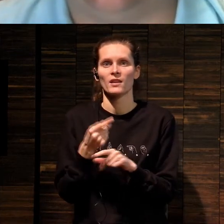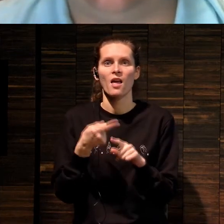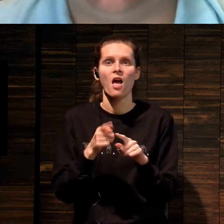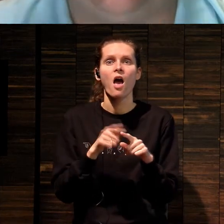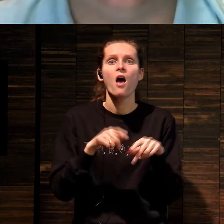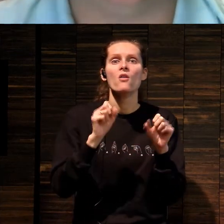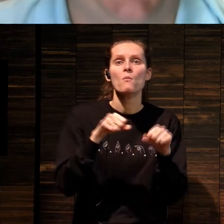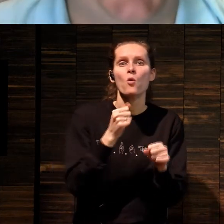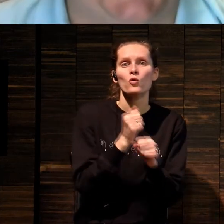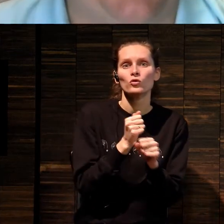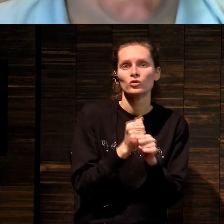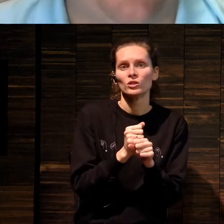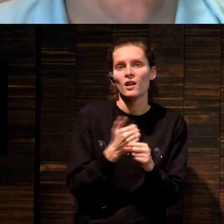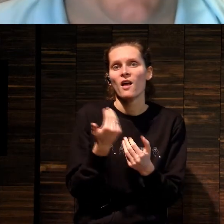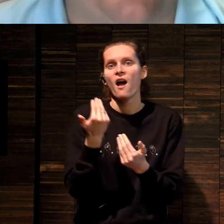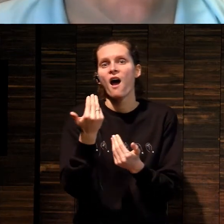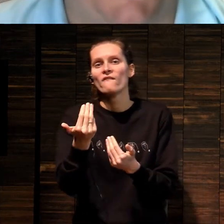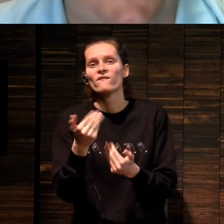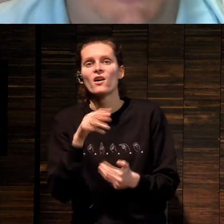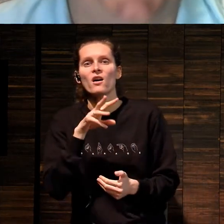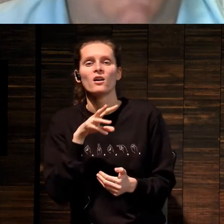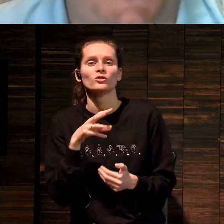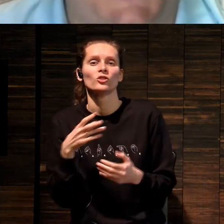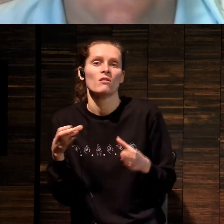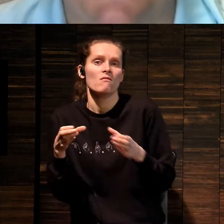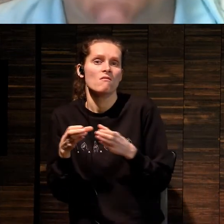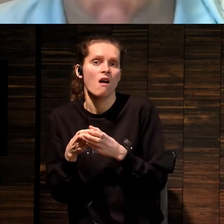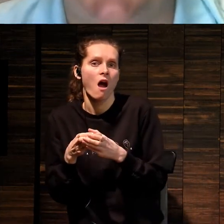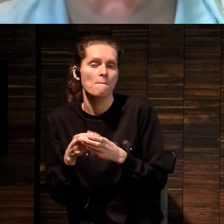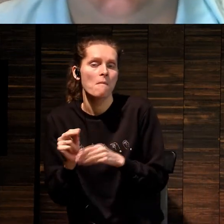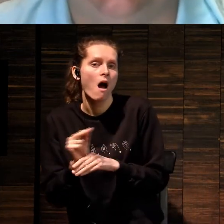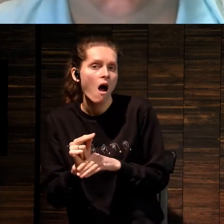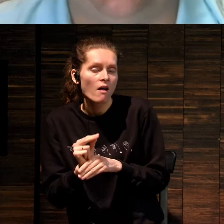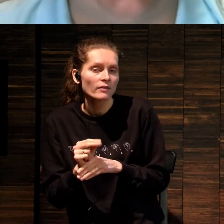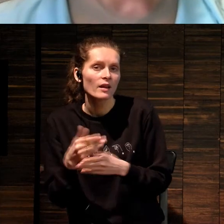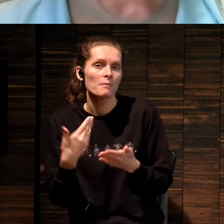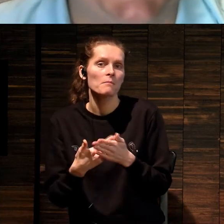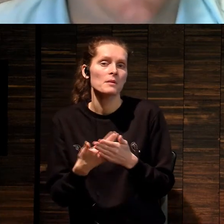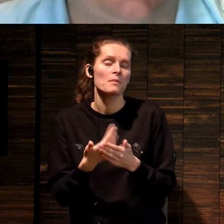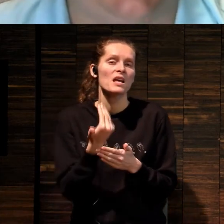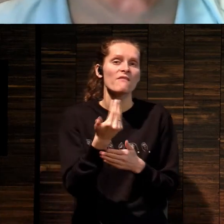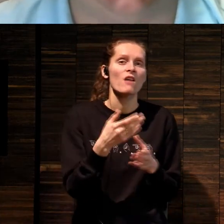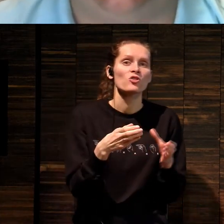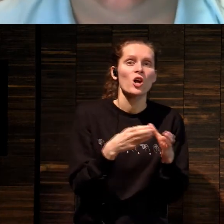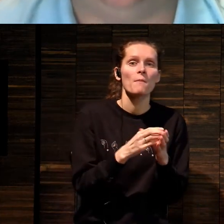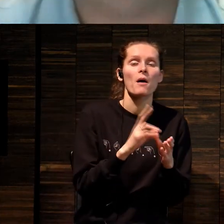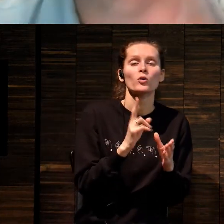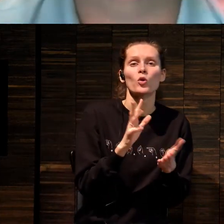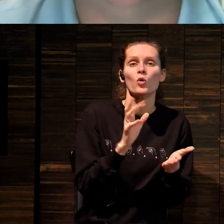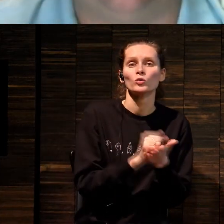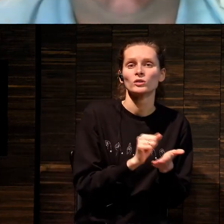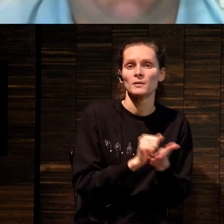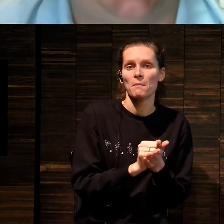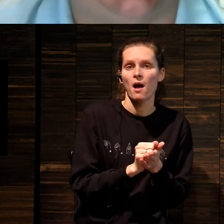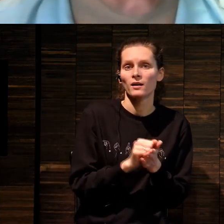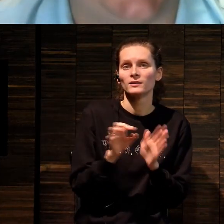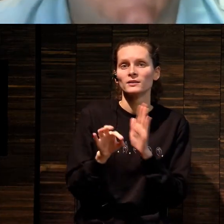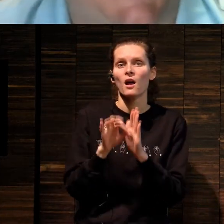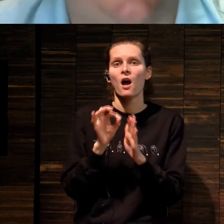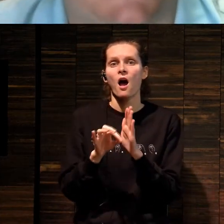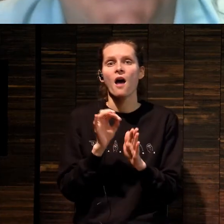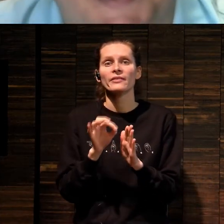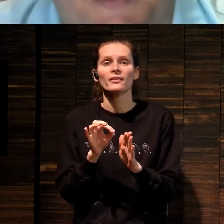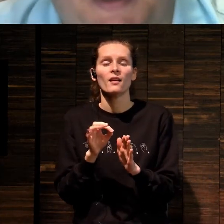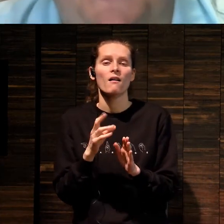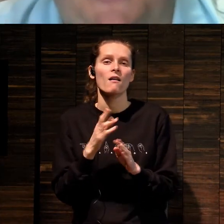Your careers page can be overviewed by your HR teams, and then your business stakeholders get bigger visibility into the